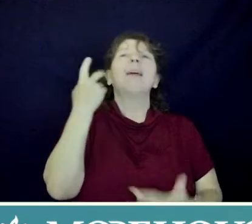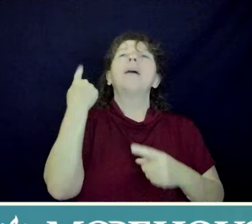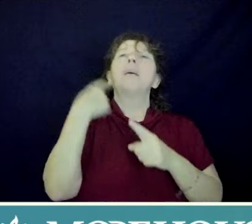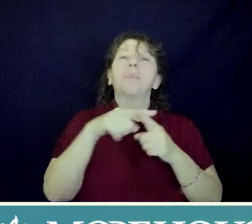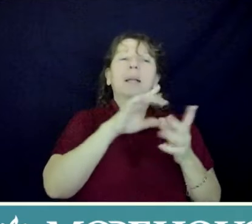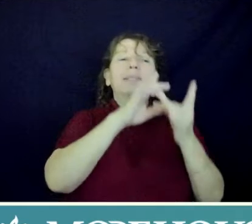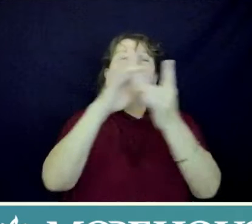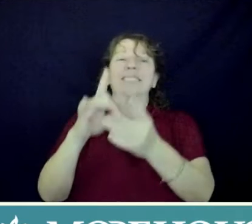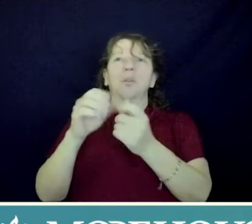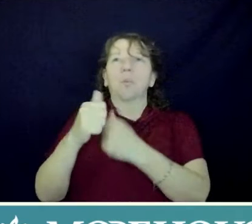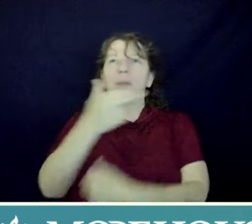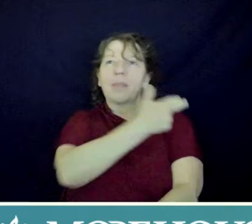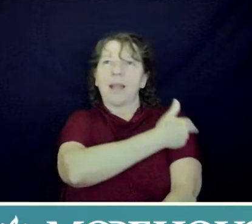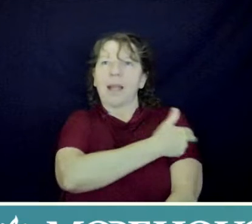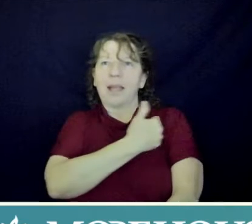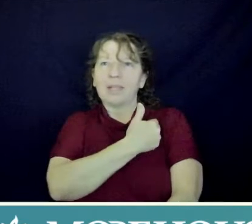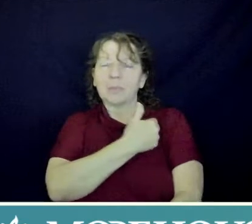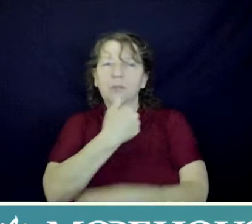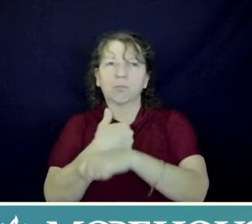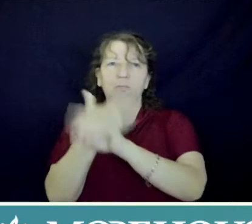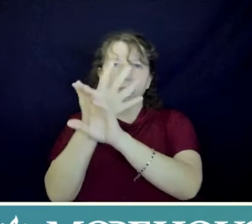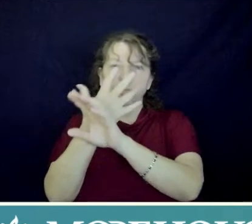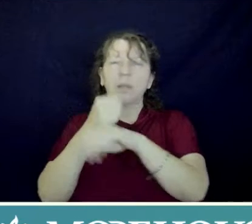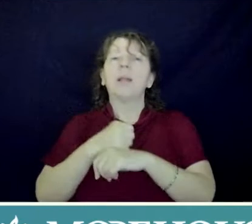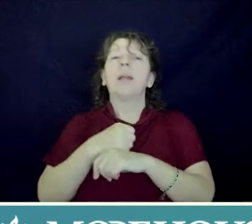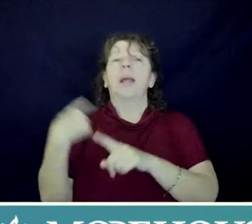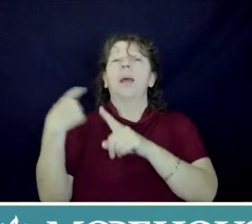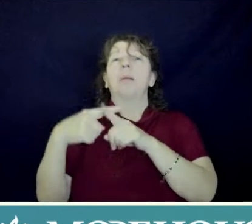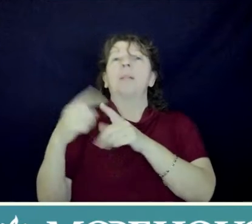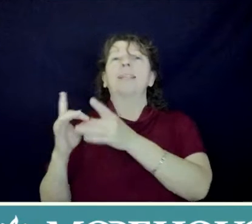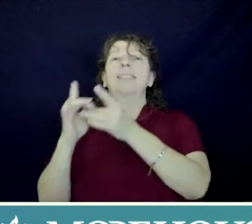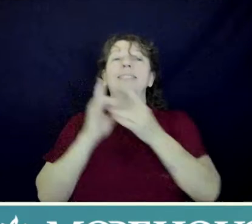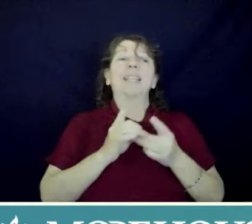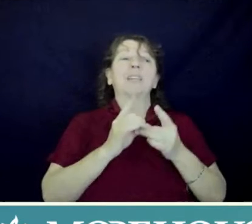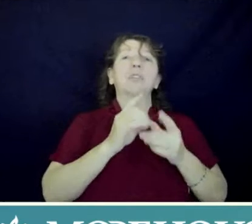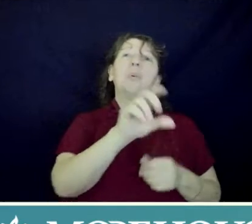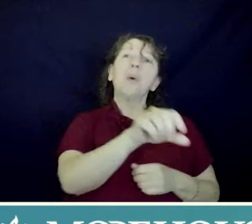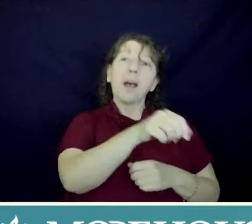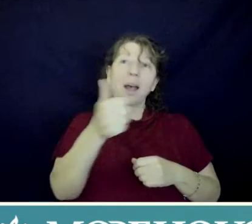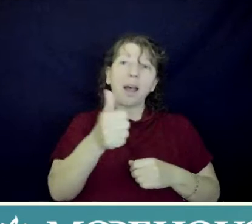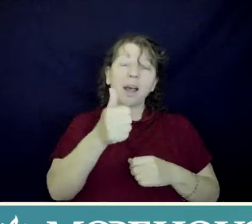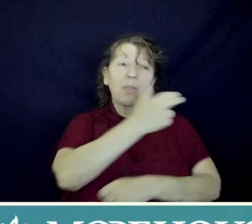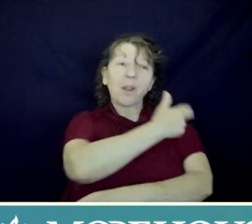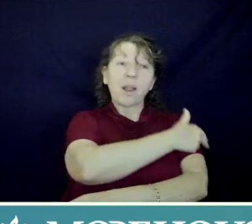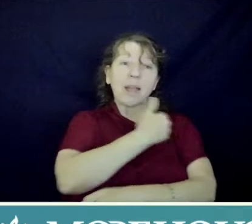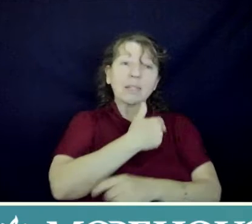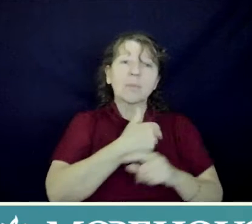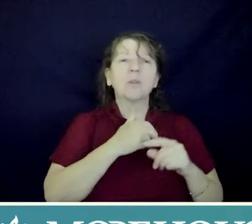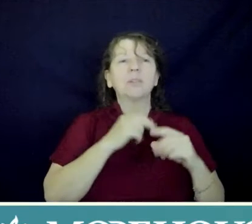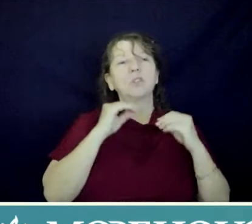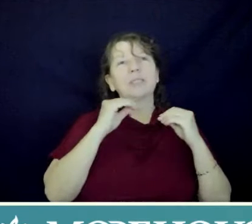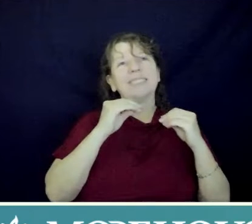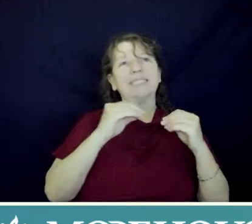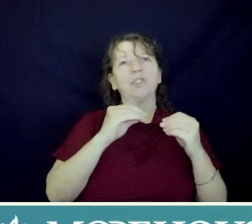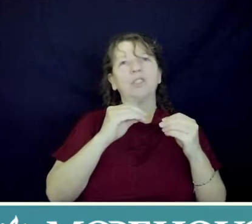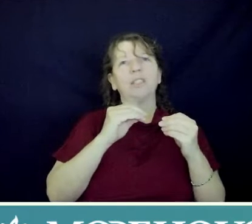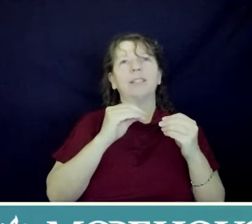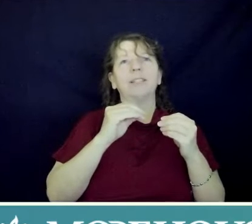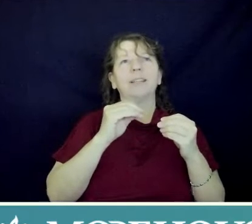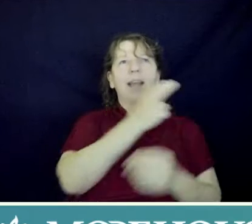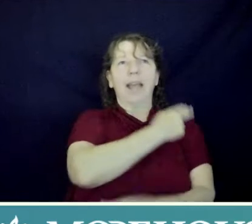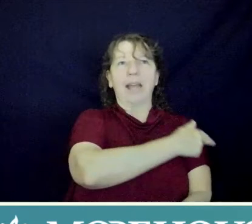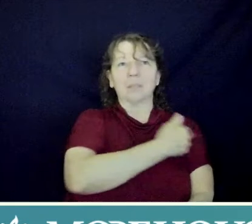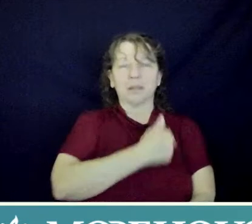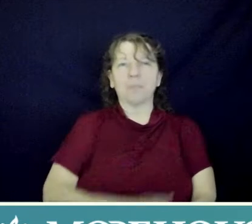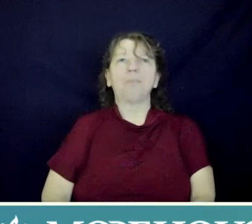to receive the care, and also linking it to another tertiary hospital called the University Teaching Hospital. So as I